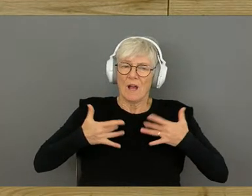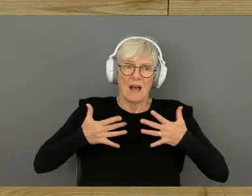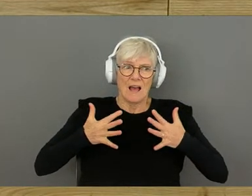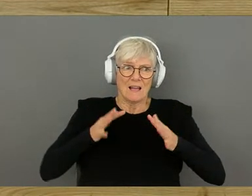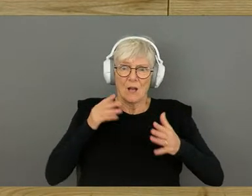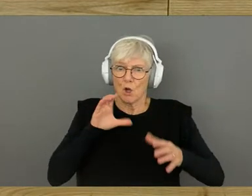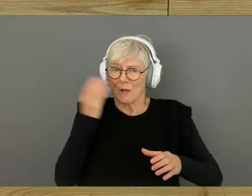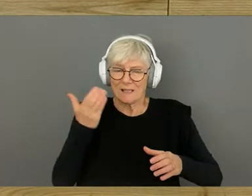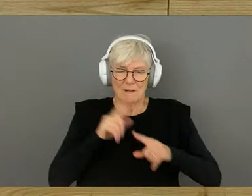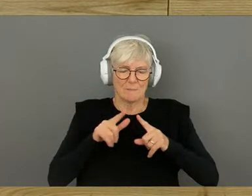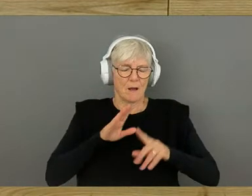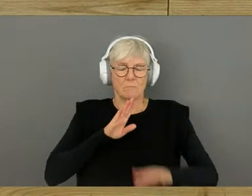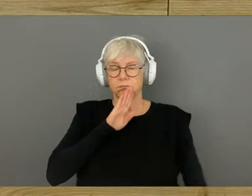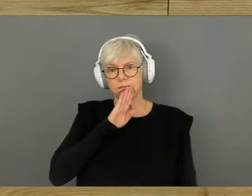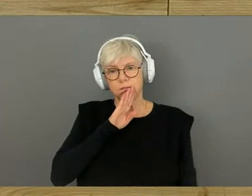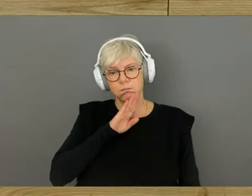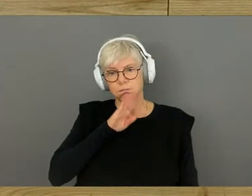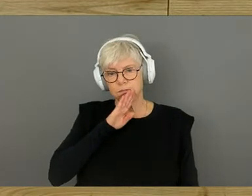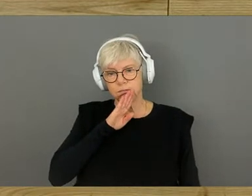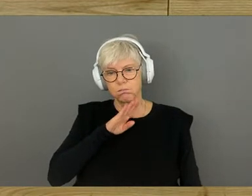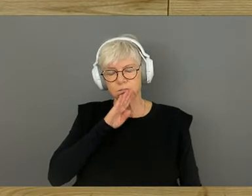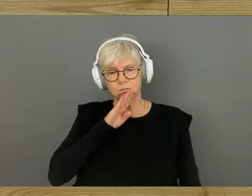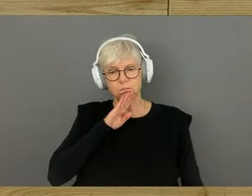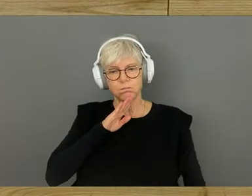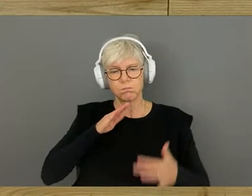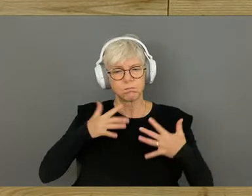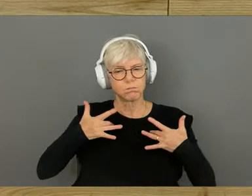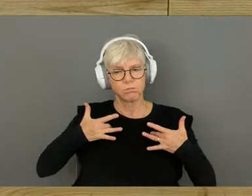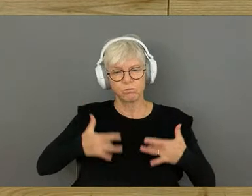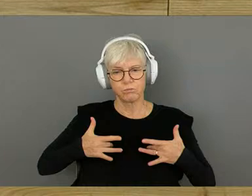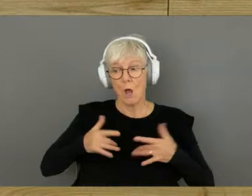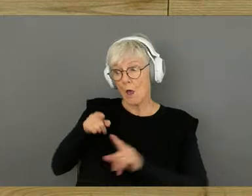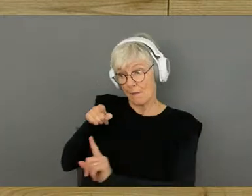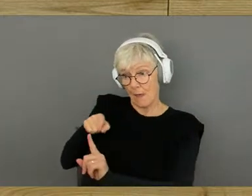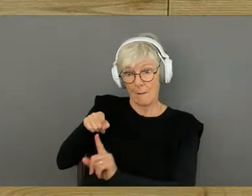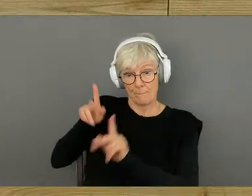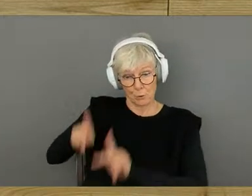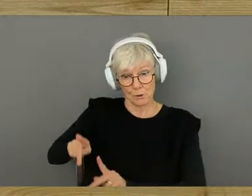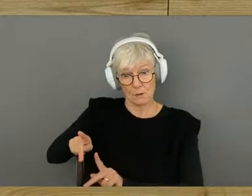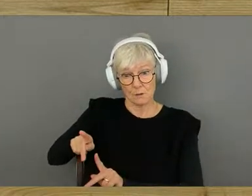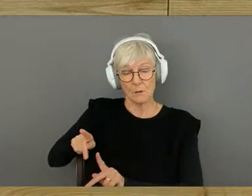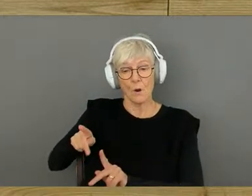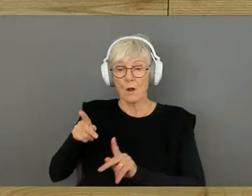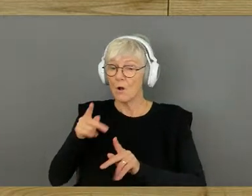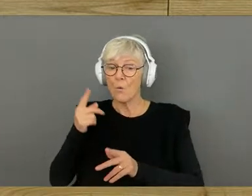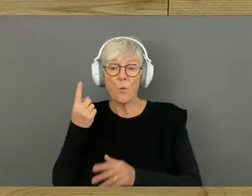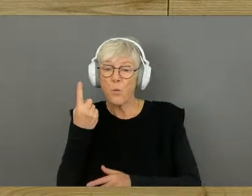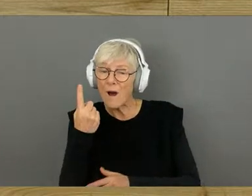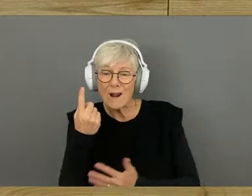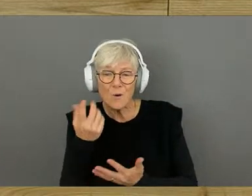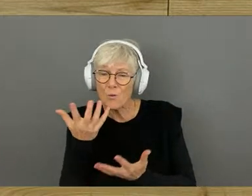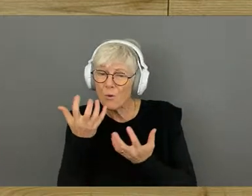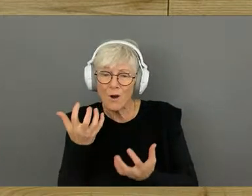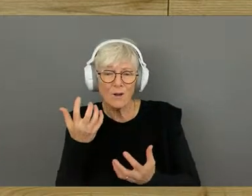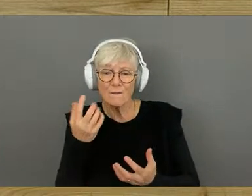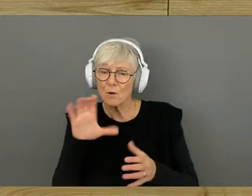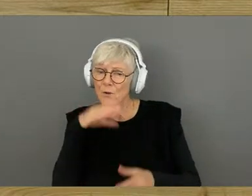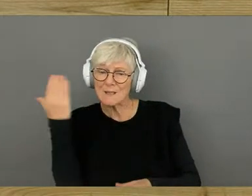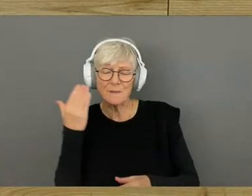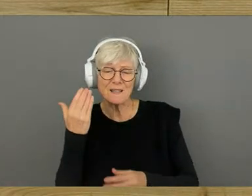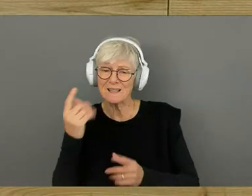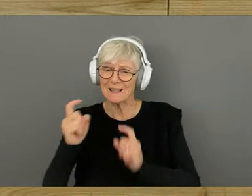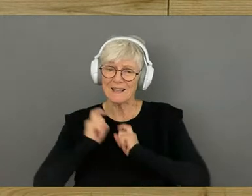is starting to set in. She says that all she wants for Christmas is for it to come back on, but if it's not going to